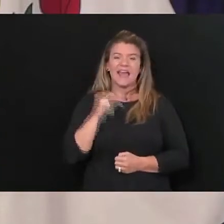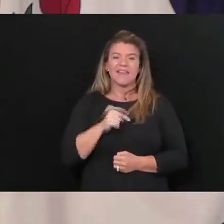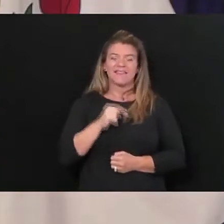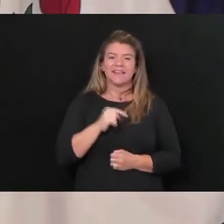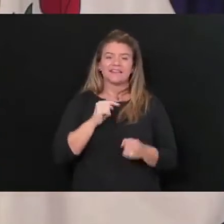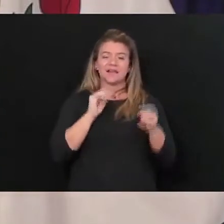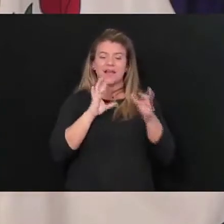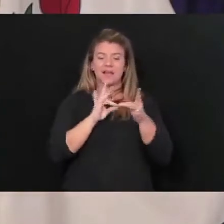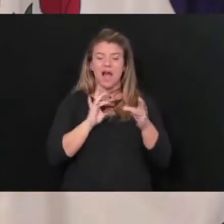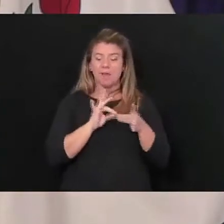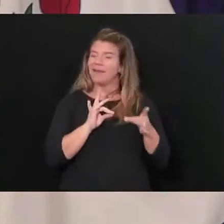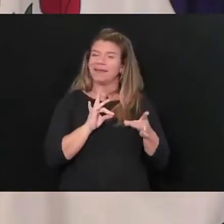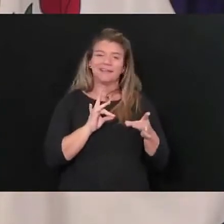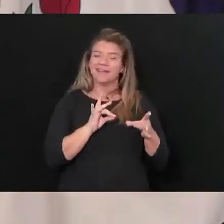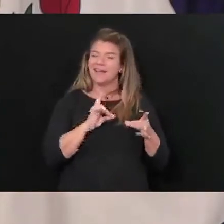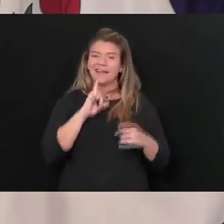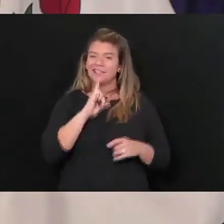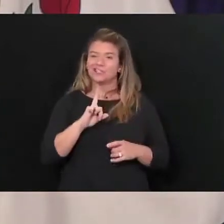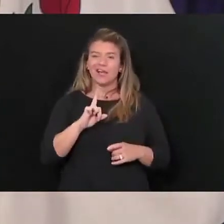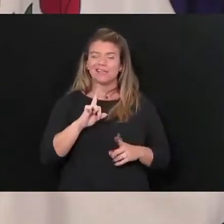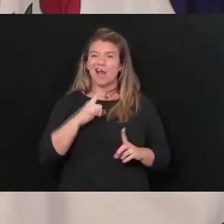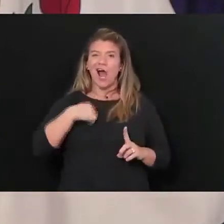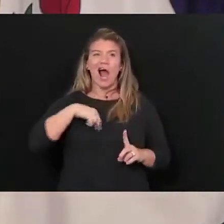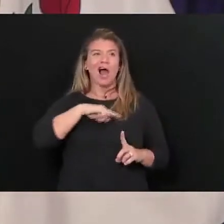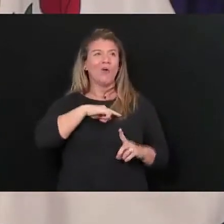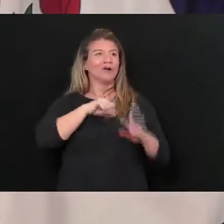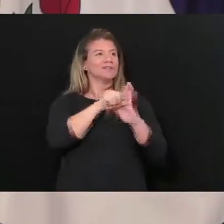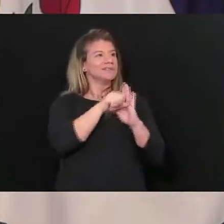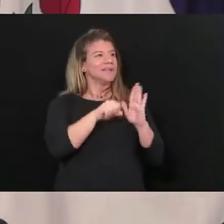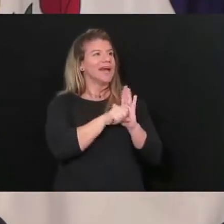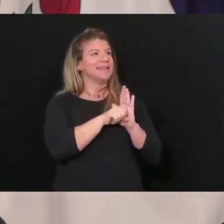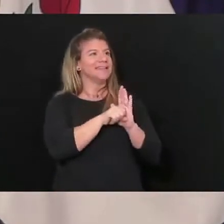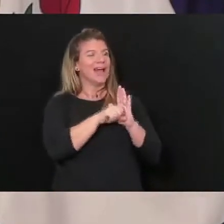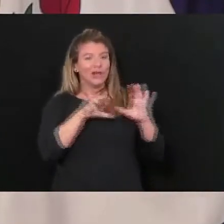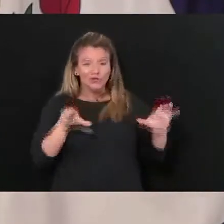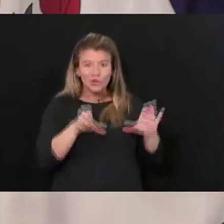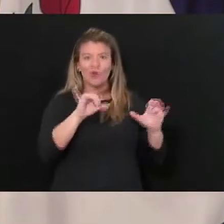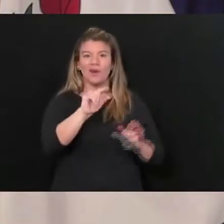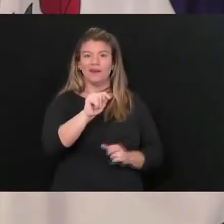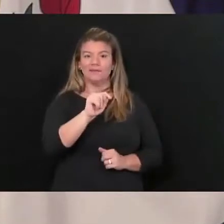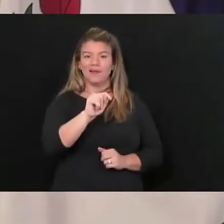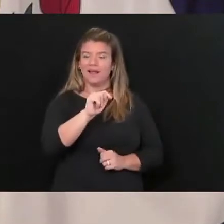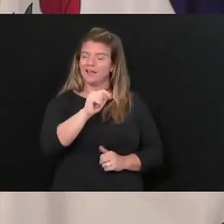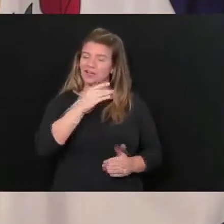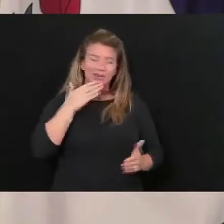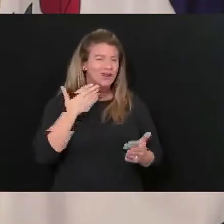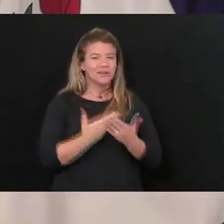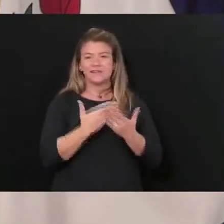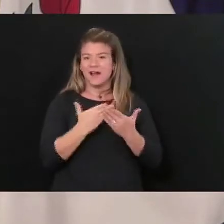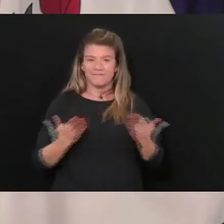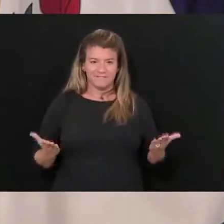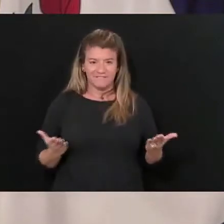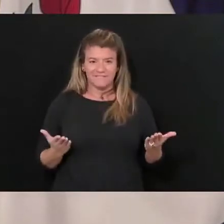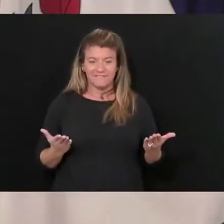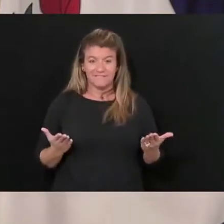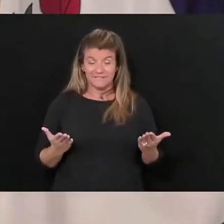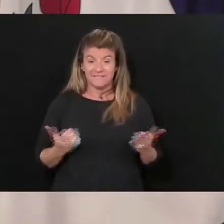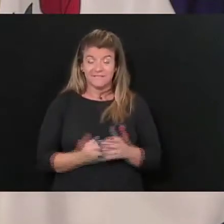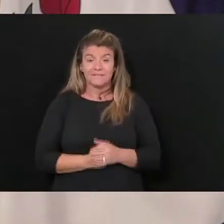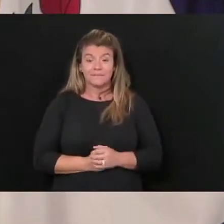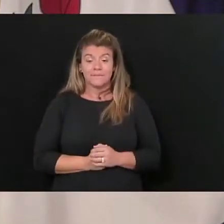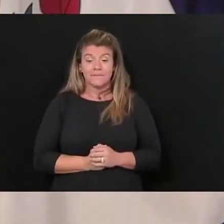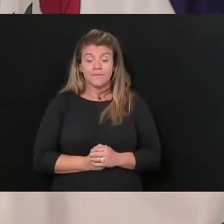and West Virginia just doing it, and absolutely this is the good stuff. West